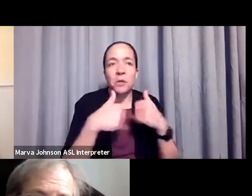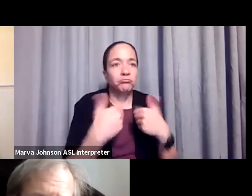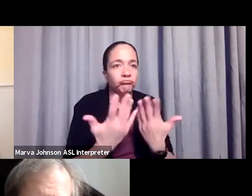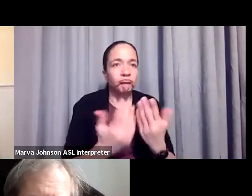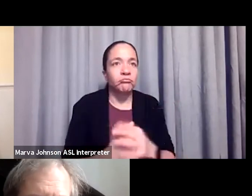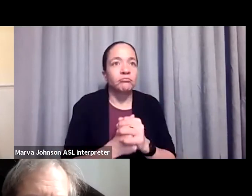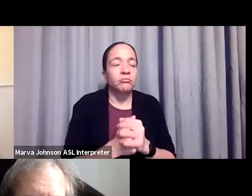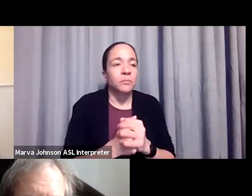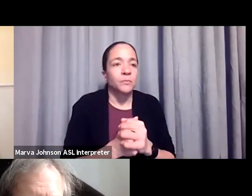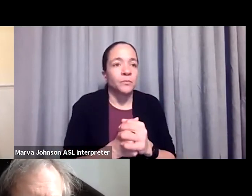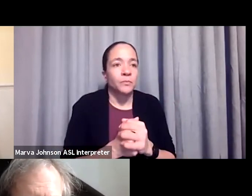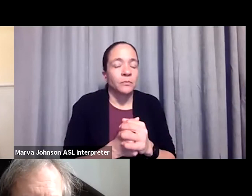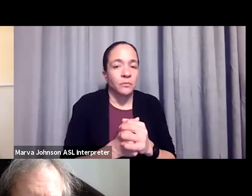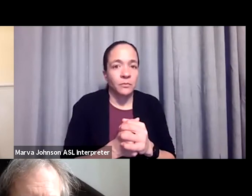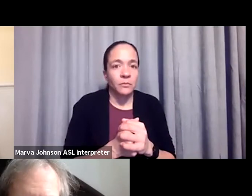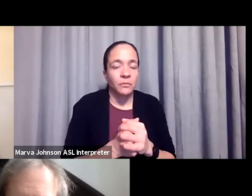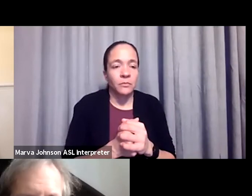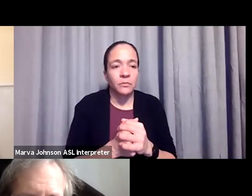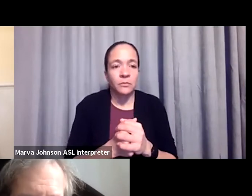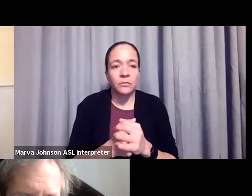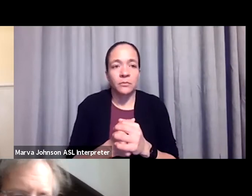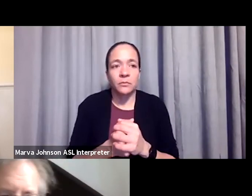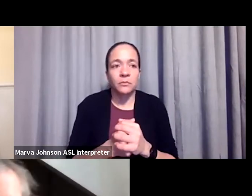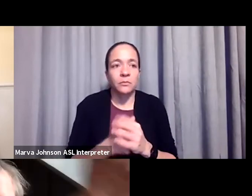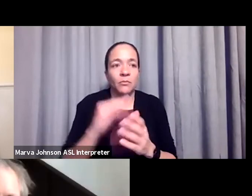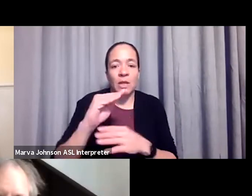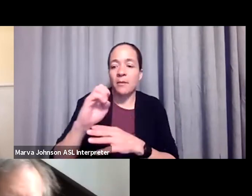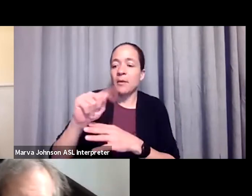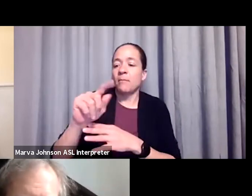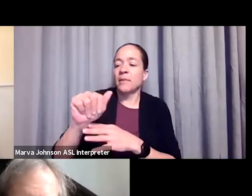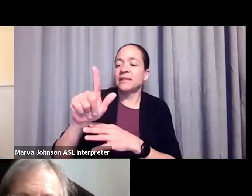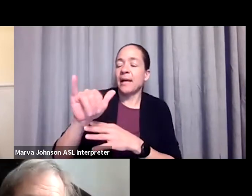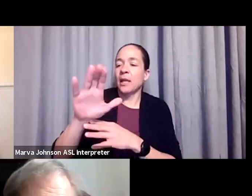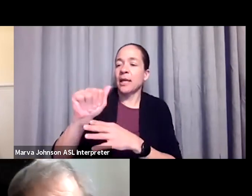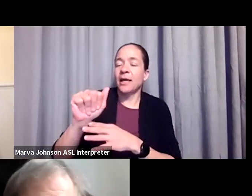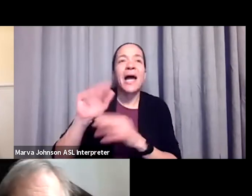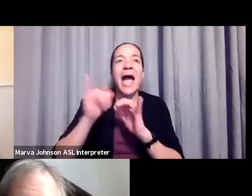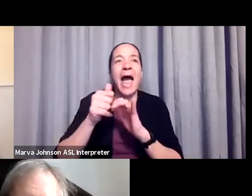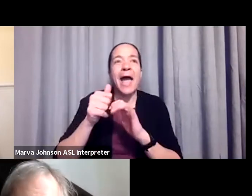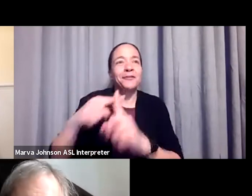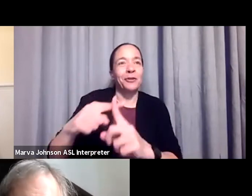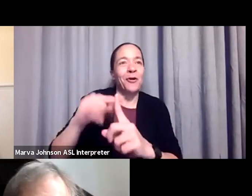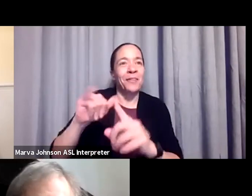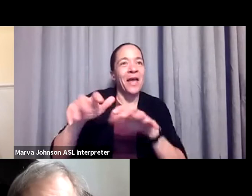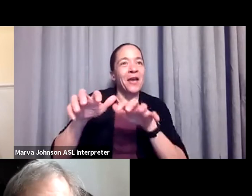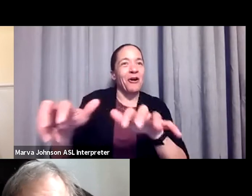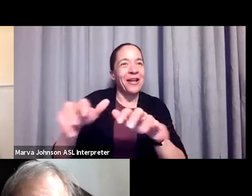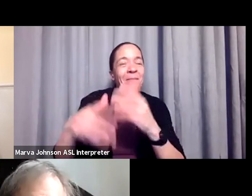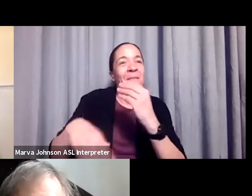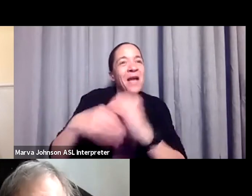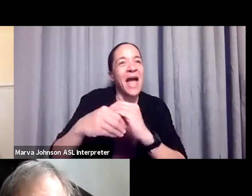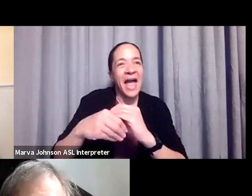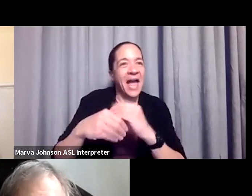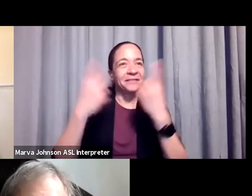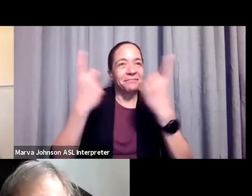or interest area, right? All the fans of Metallica out there, you can target with an ad on Facebook or whatever it might be. Yeah, I